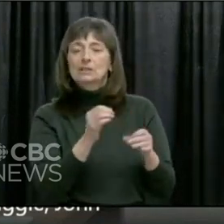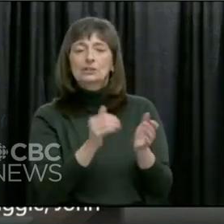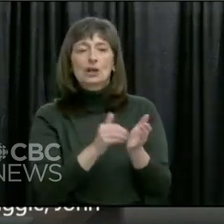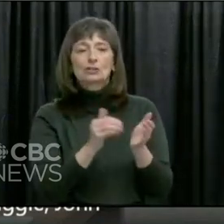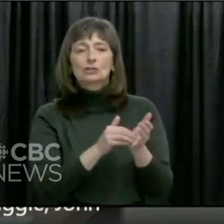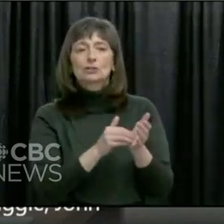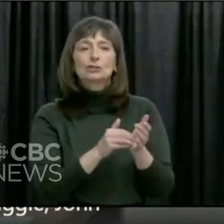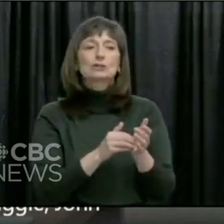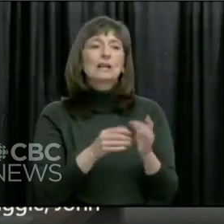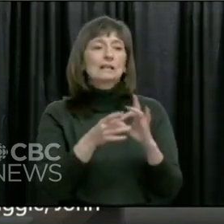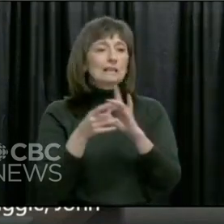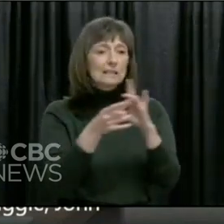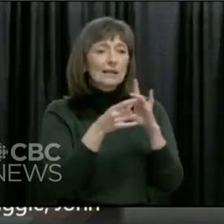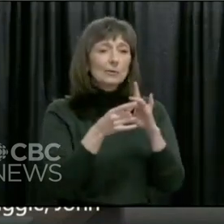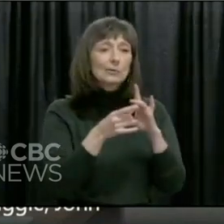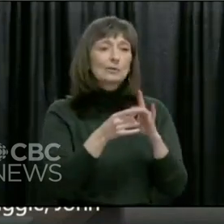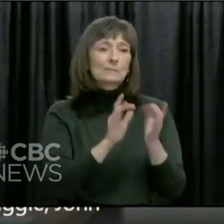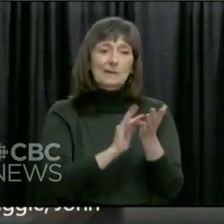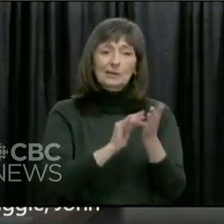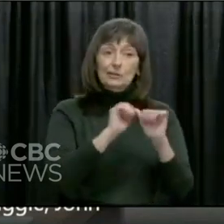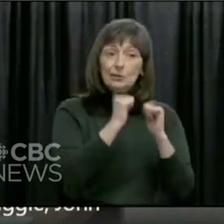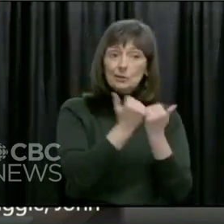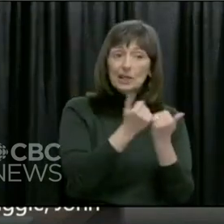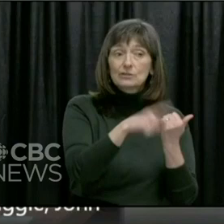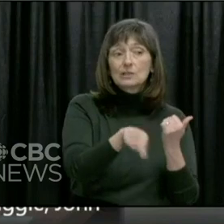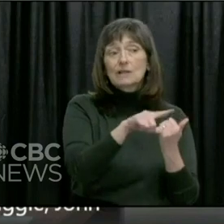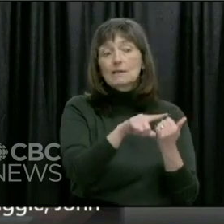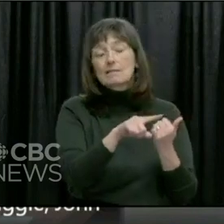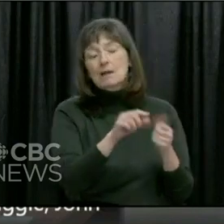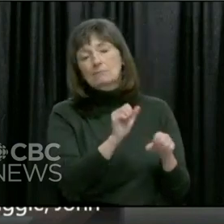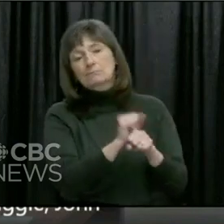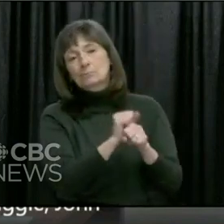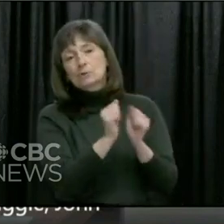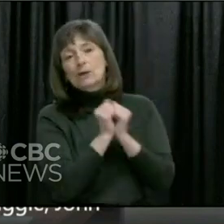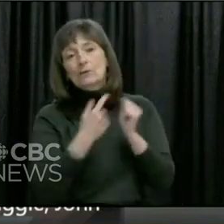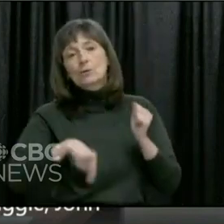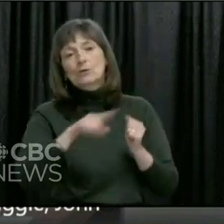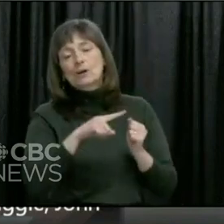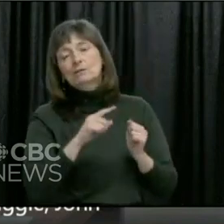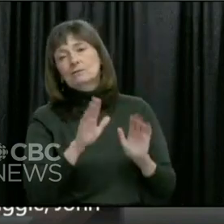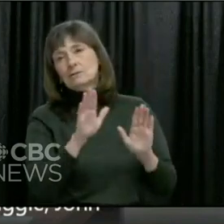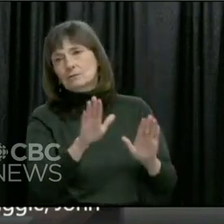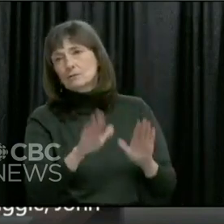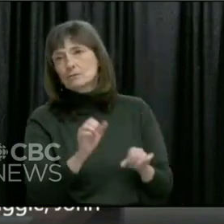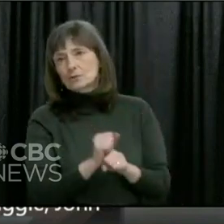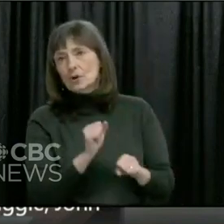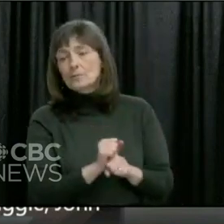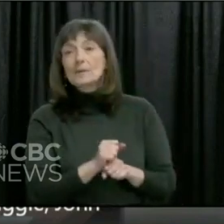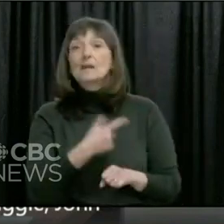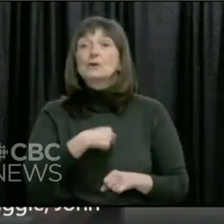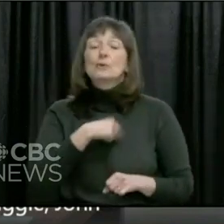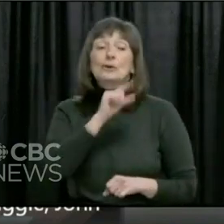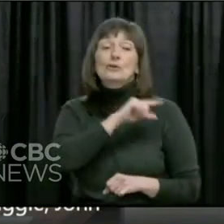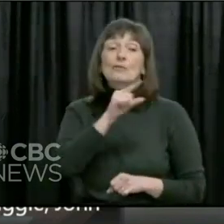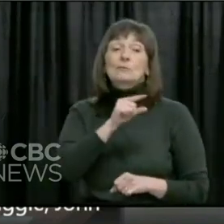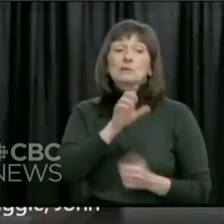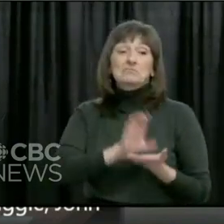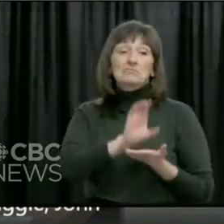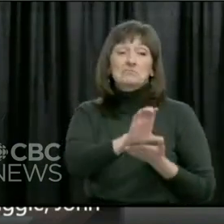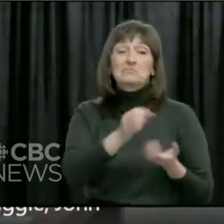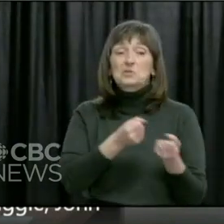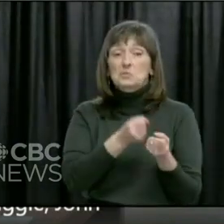NLMA, the Newfoundland and Labrador Medical Association, has been instrumental in doing that. And we, through government, have funded a lot of their